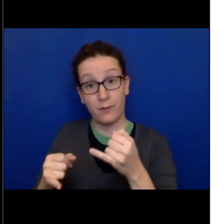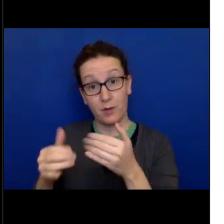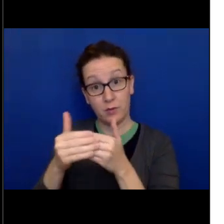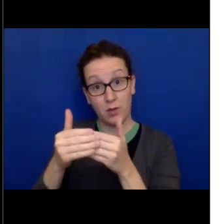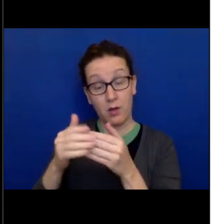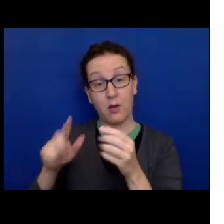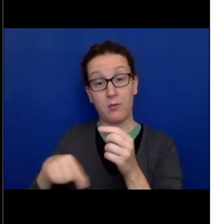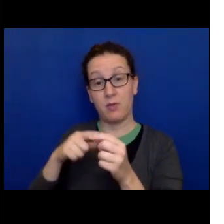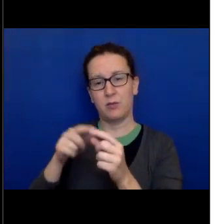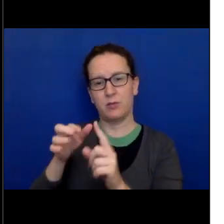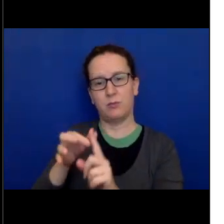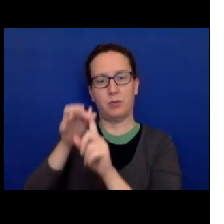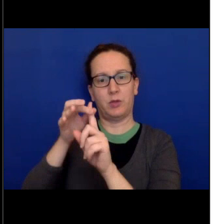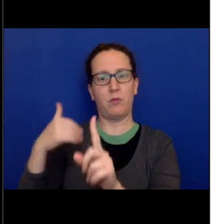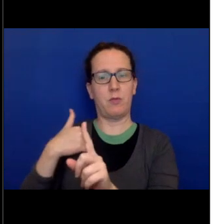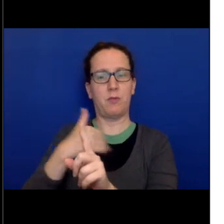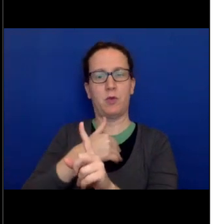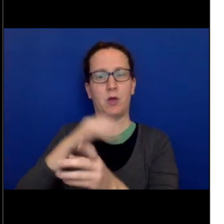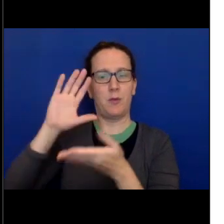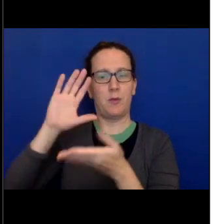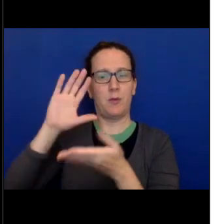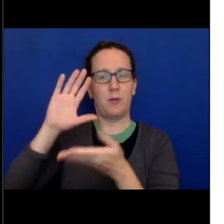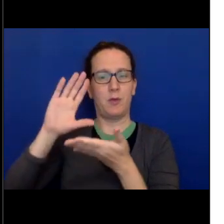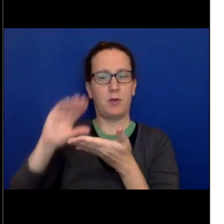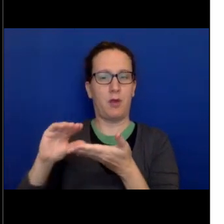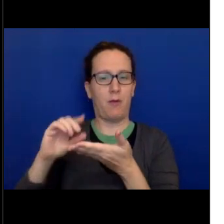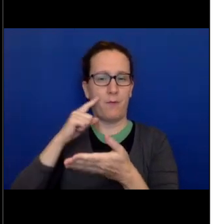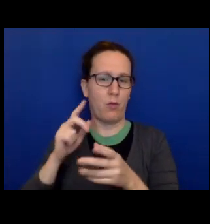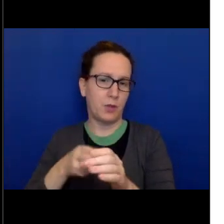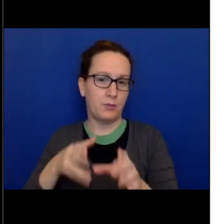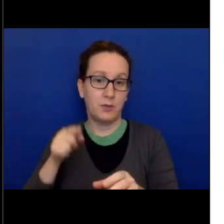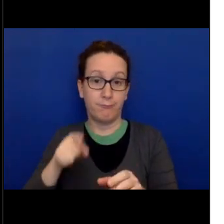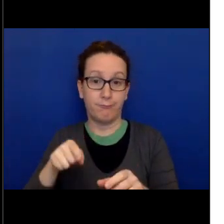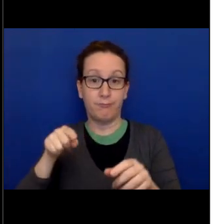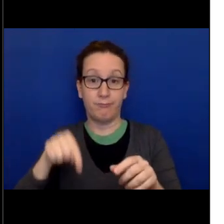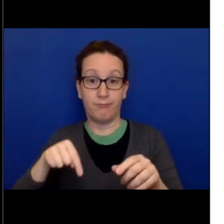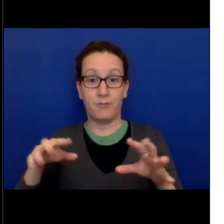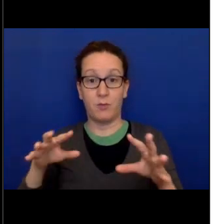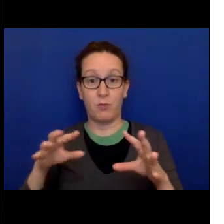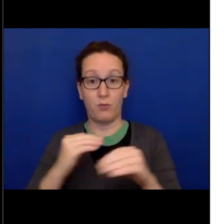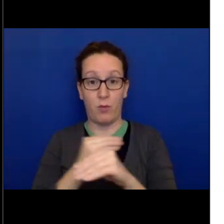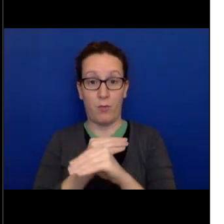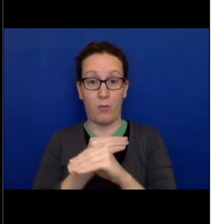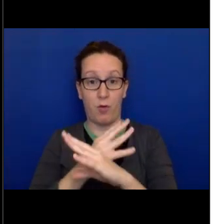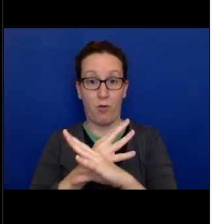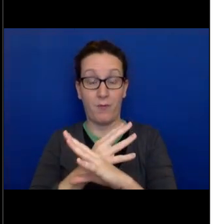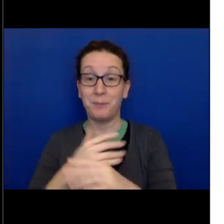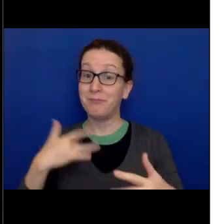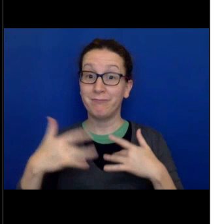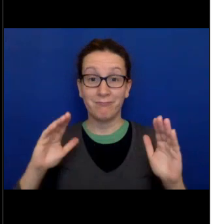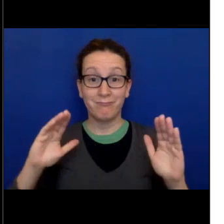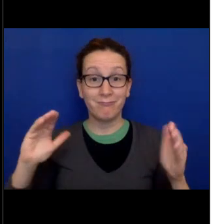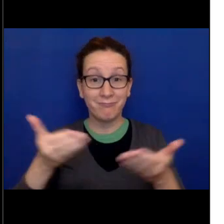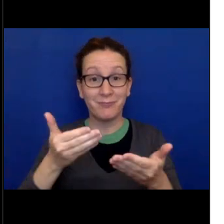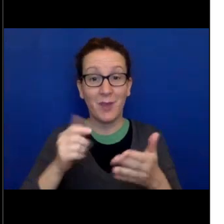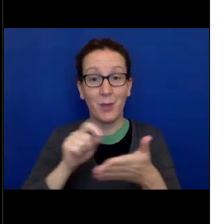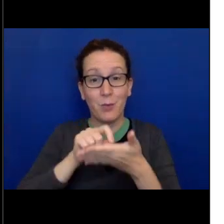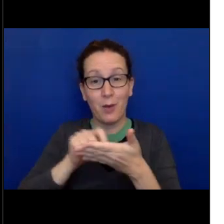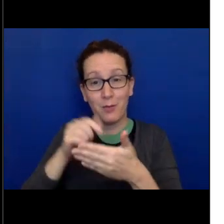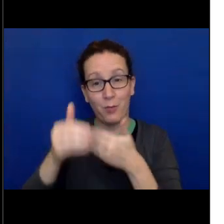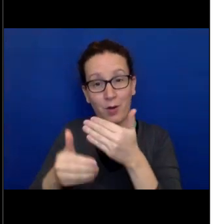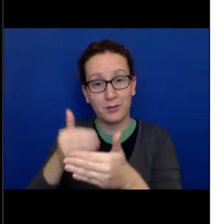a special membership discount for participants in this webinar. We're excited to present this webinar on the writing process as